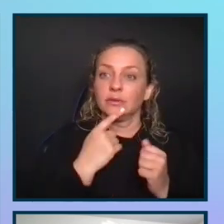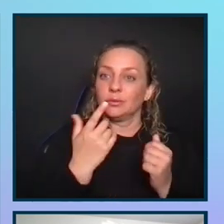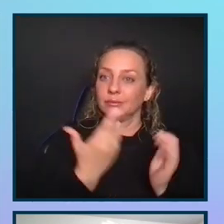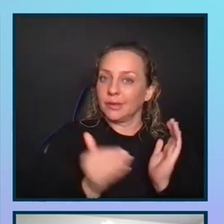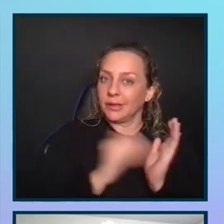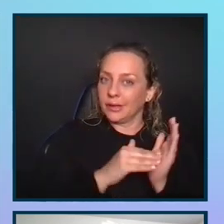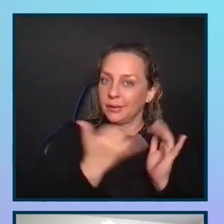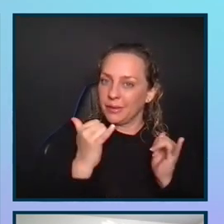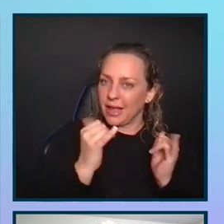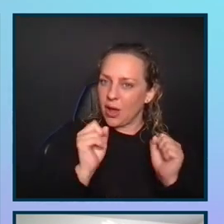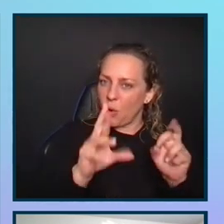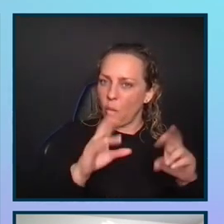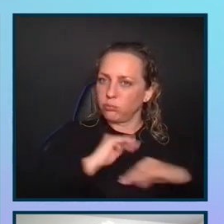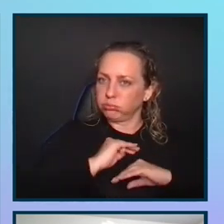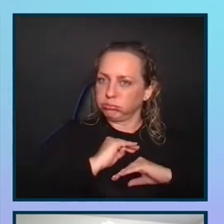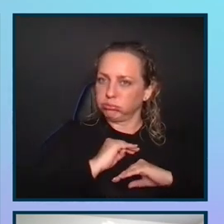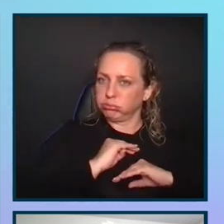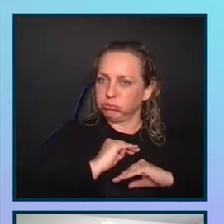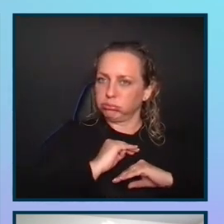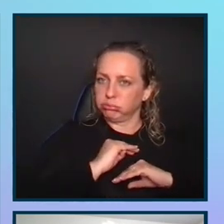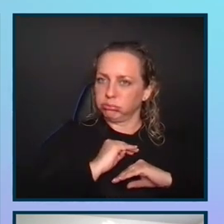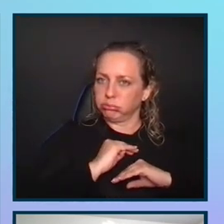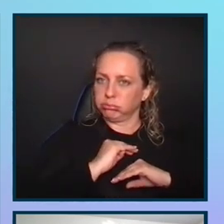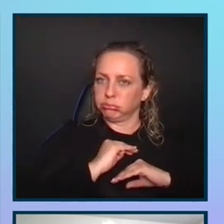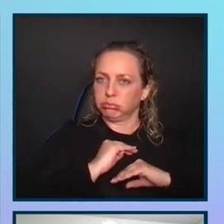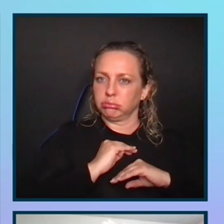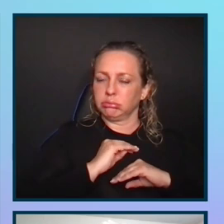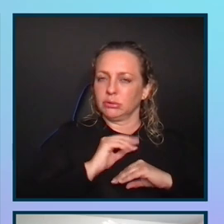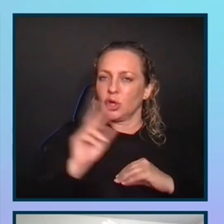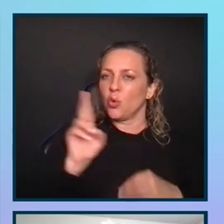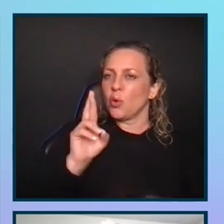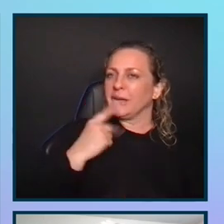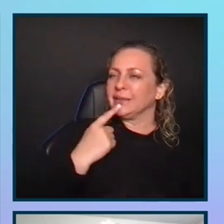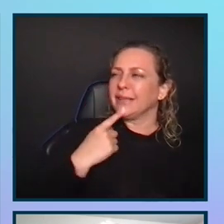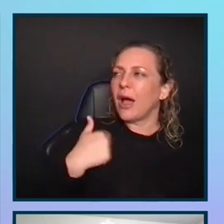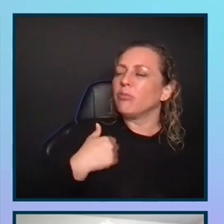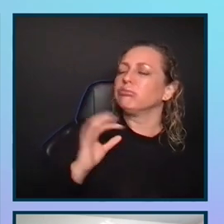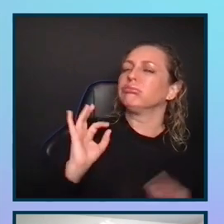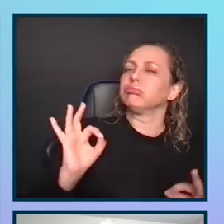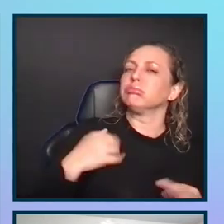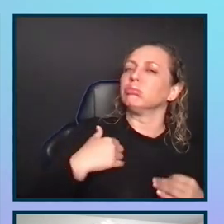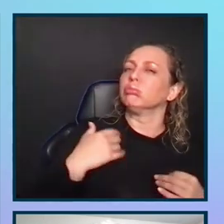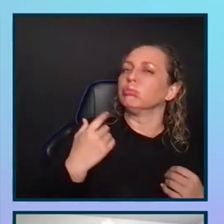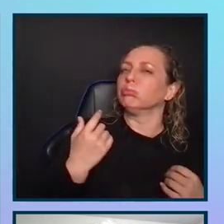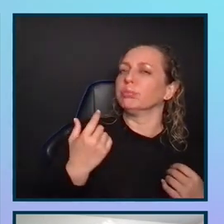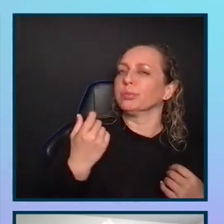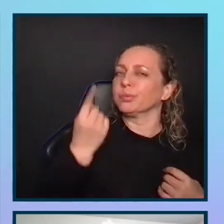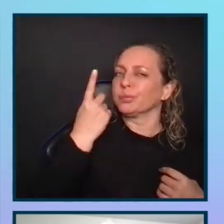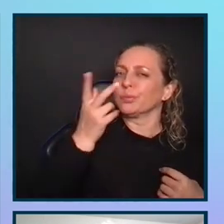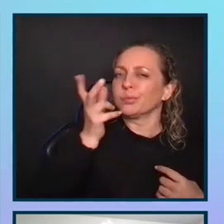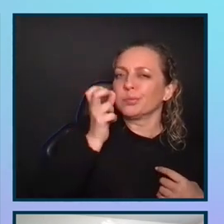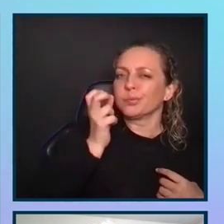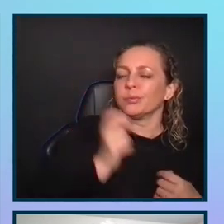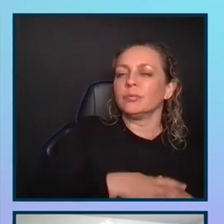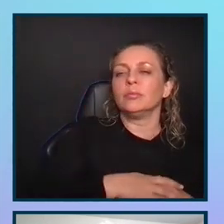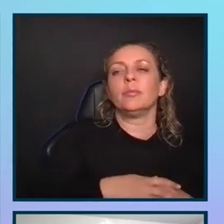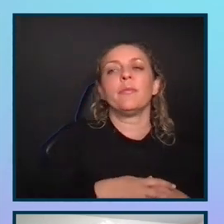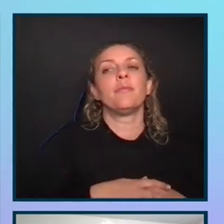little clip or we got it? I think we got it. All right. So what we could tell